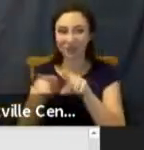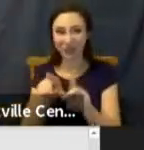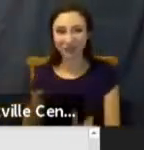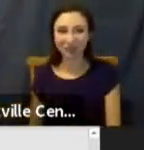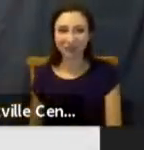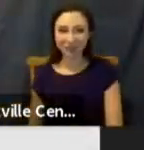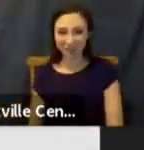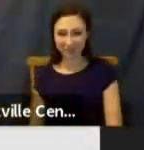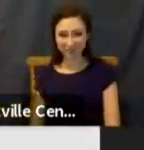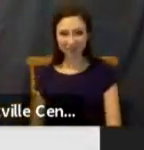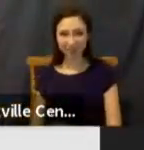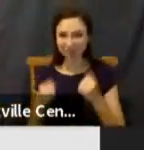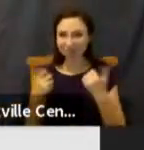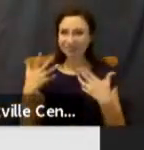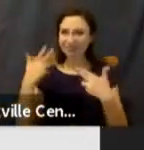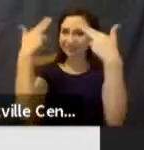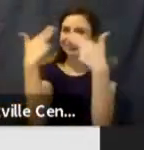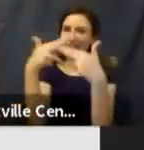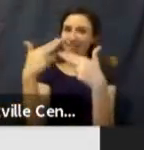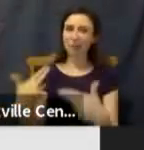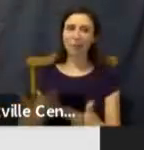A whole lot of titles.